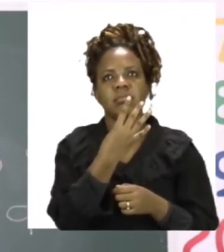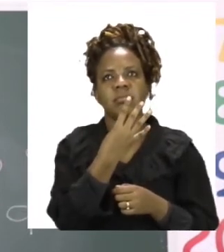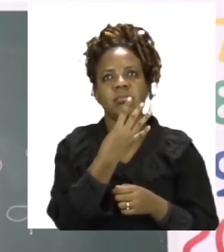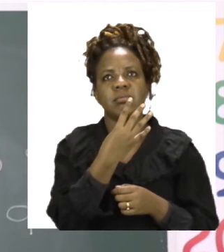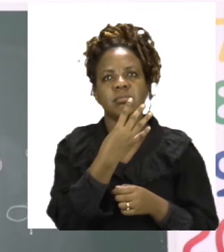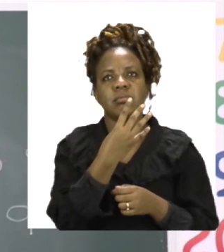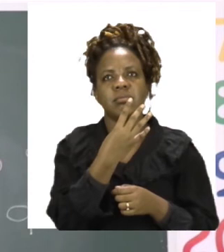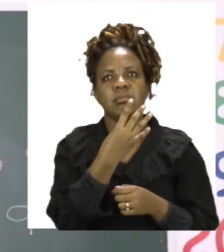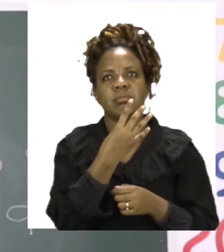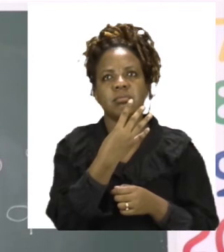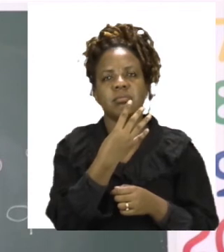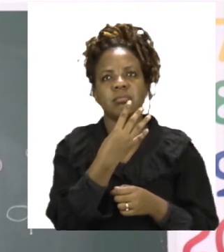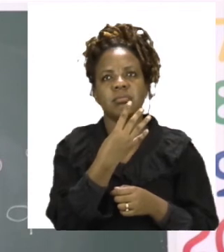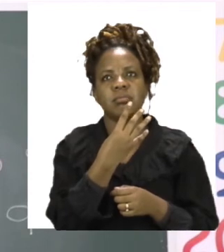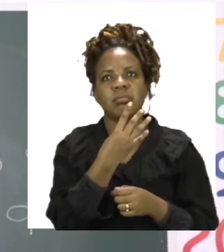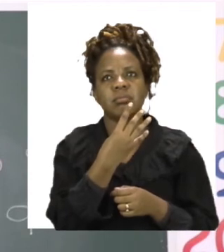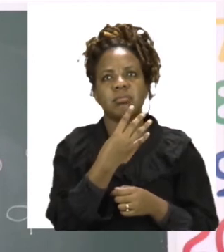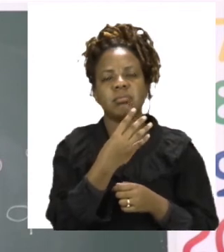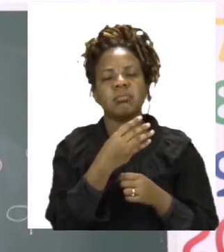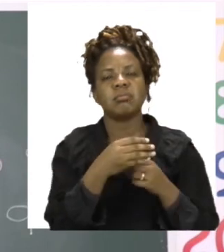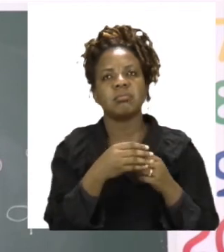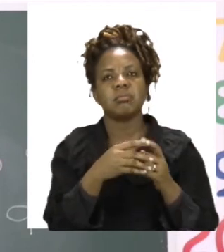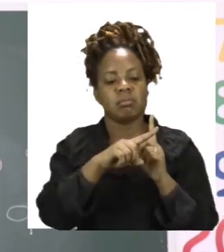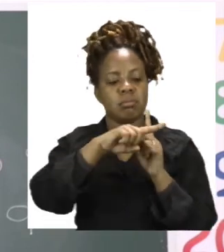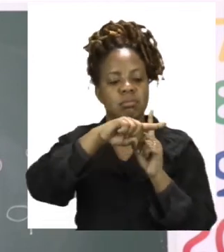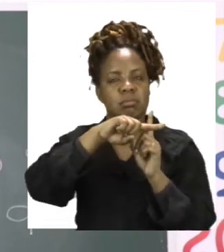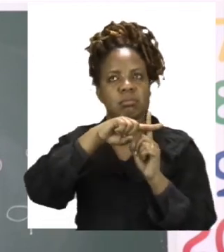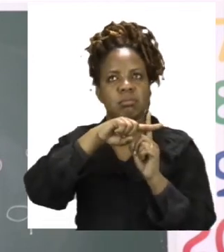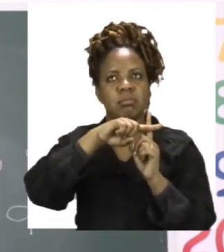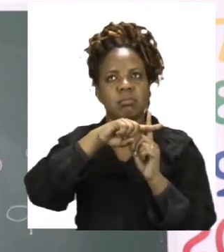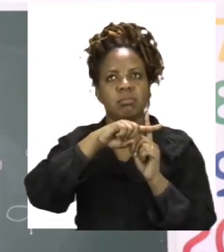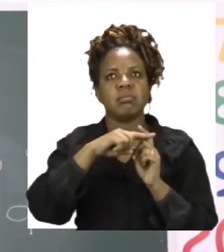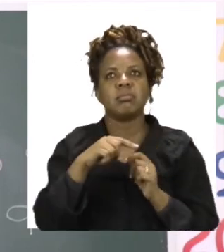and then we are going to say plus